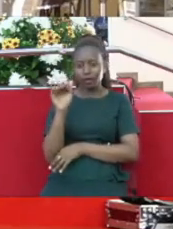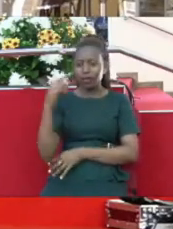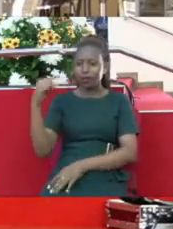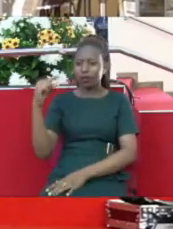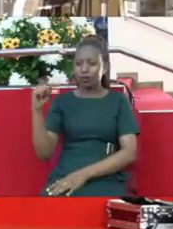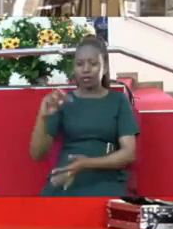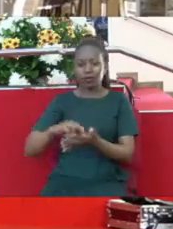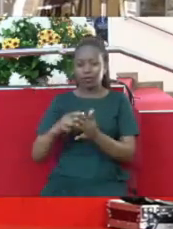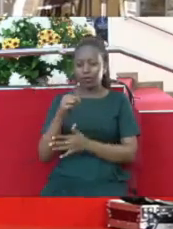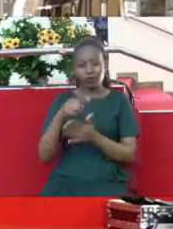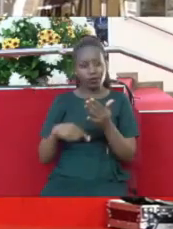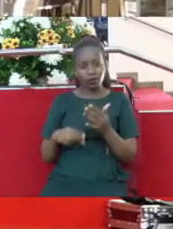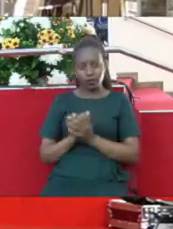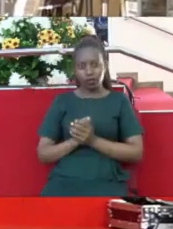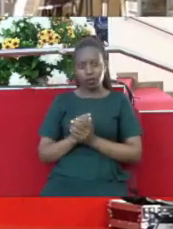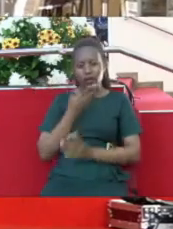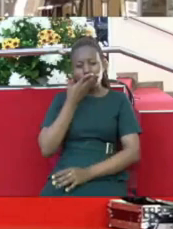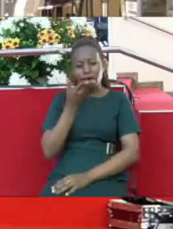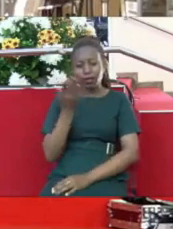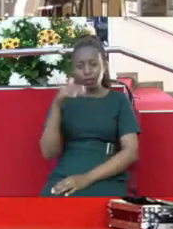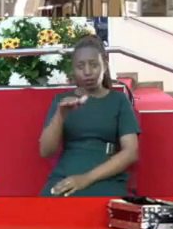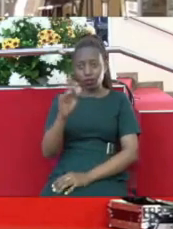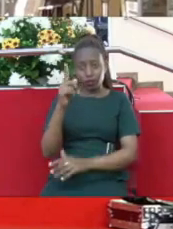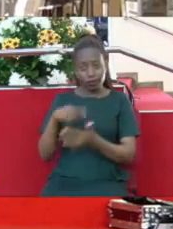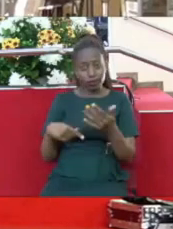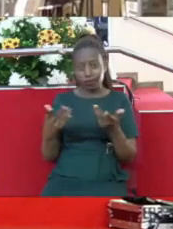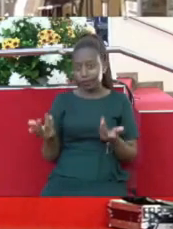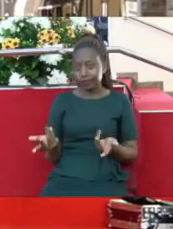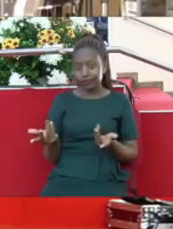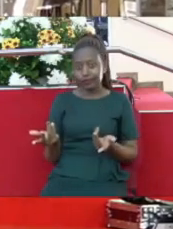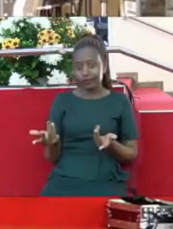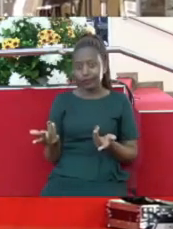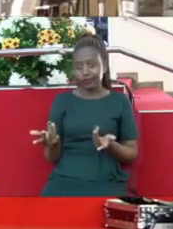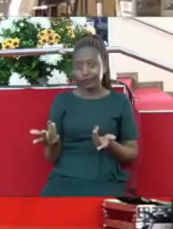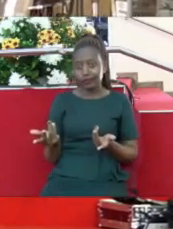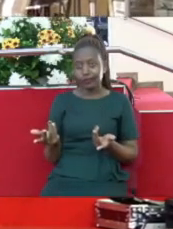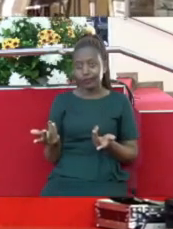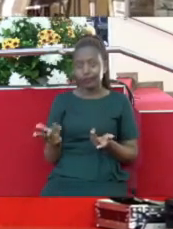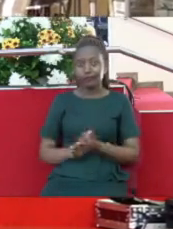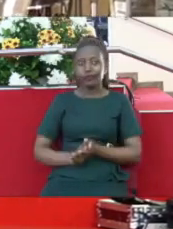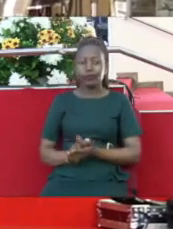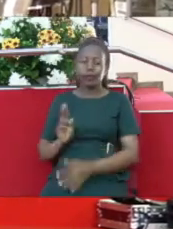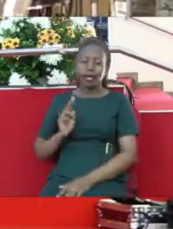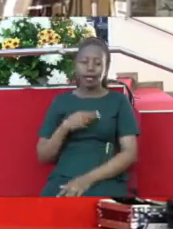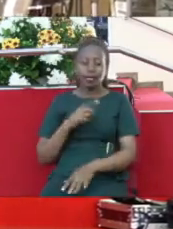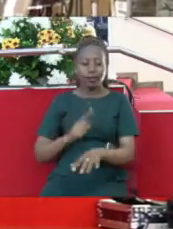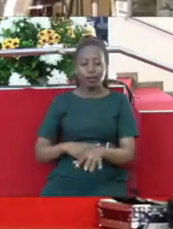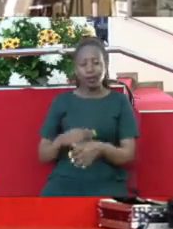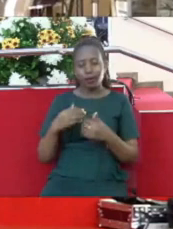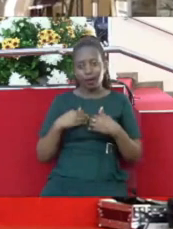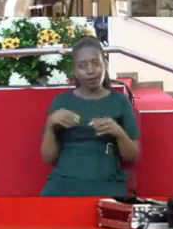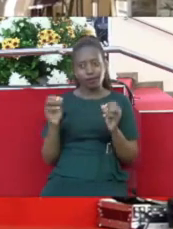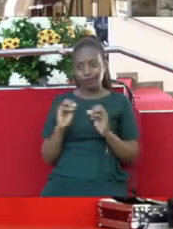injili ni nini? What is your answer? Utaweza kumjibu namna gani? Because we have no much time to listen to all of us. Na kwa sababu hatuna wakati